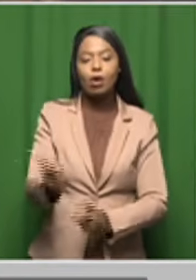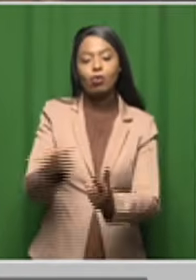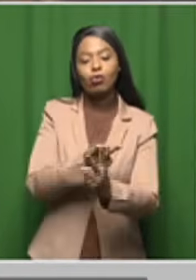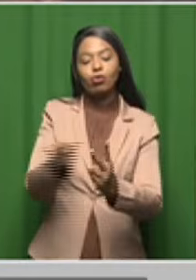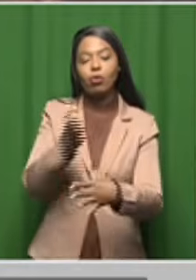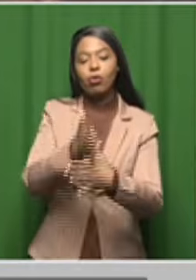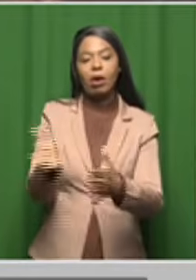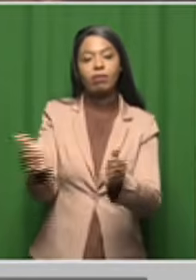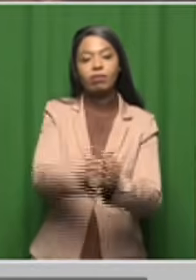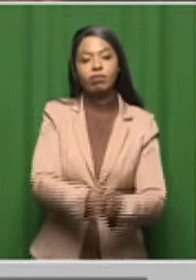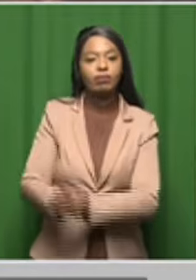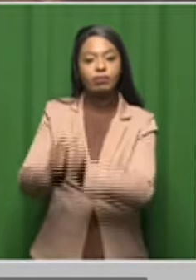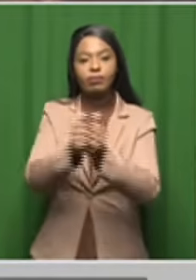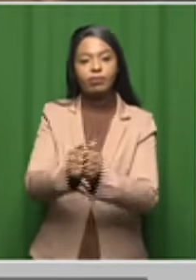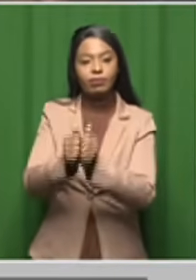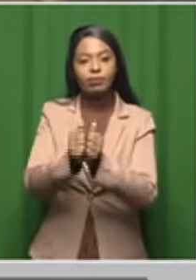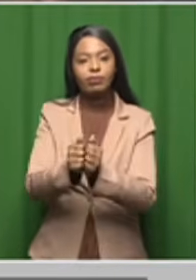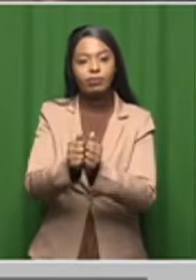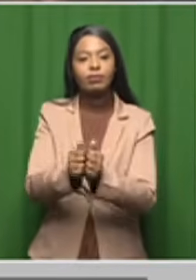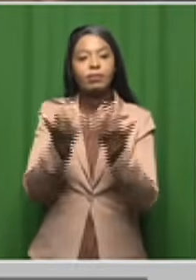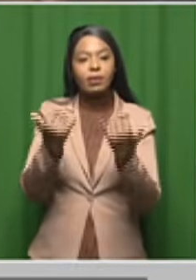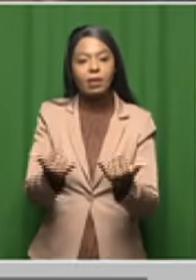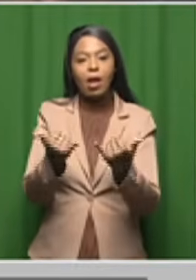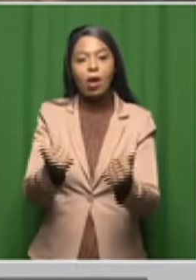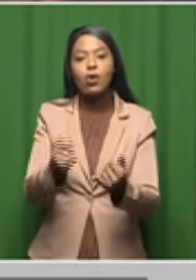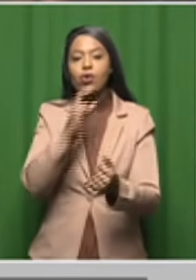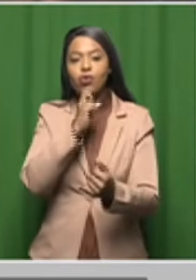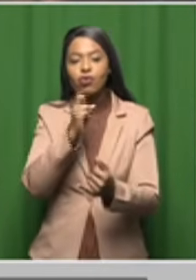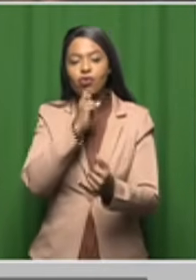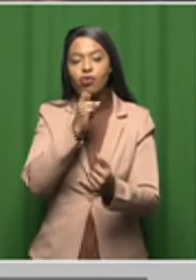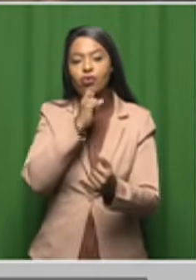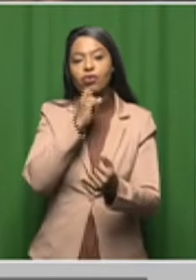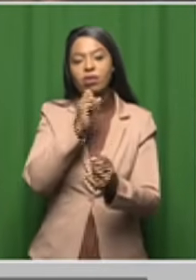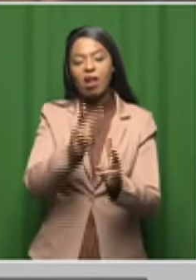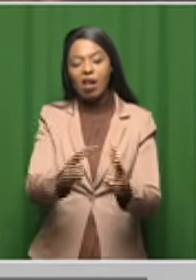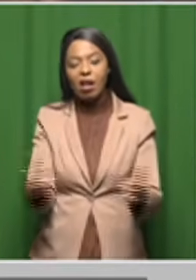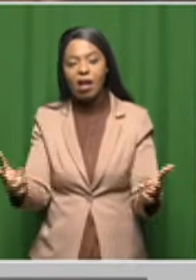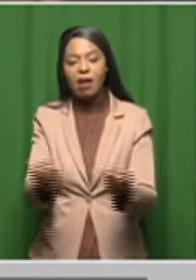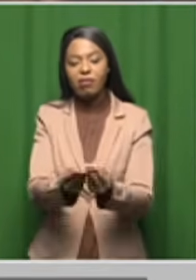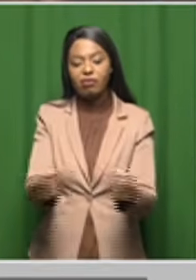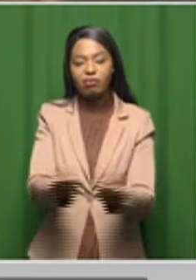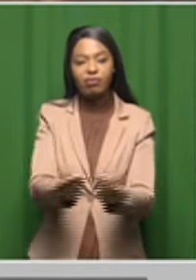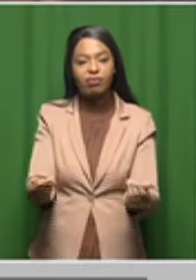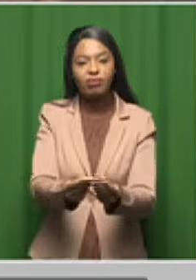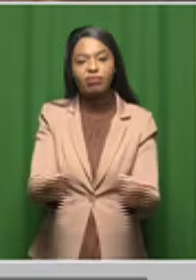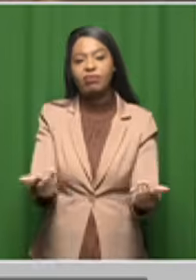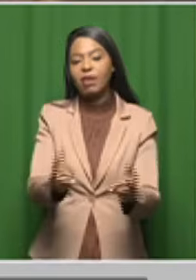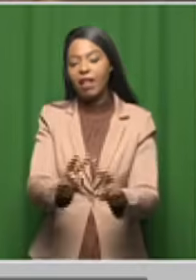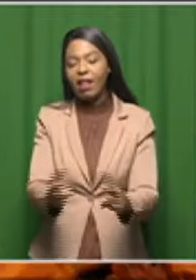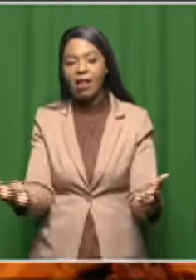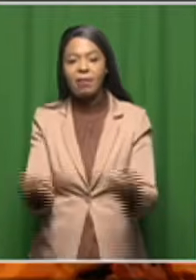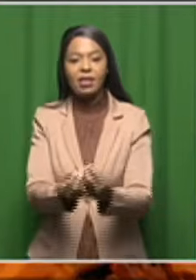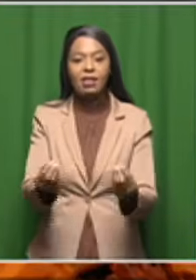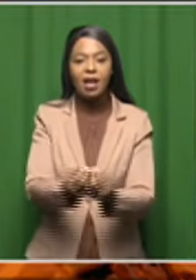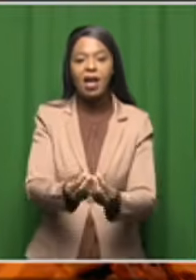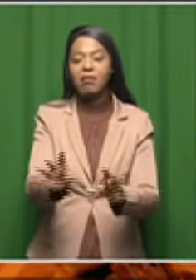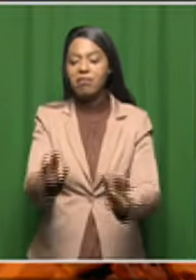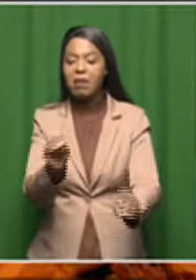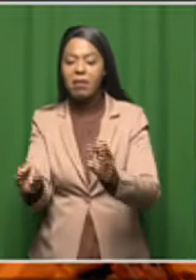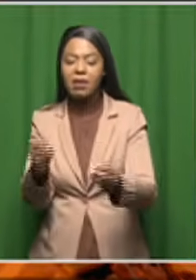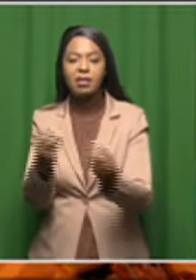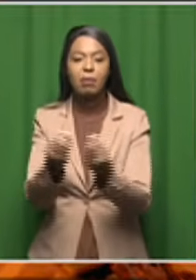have found alignment, right? You're using discarded materials. You're obviously having this necessary conversation about the township